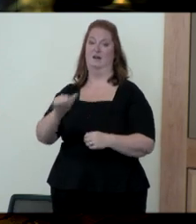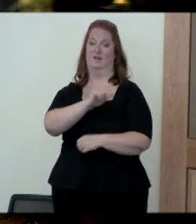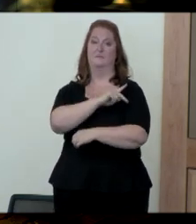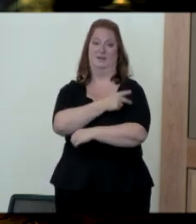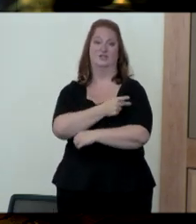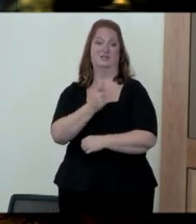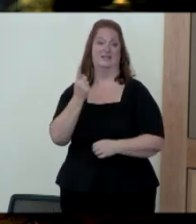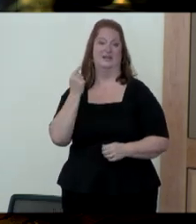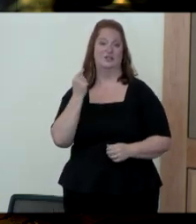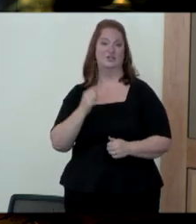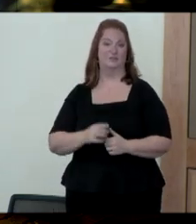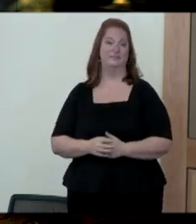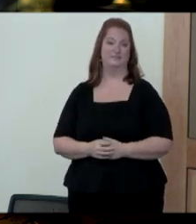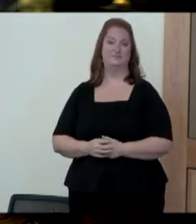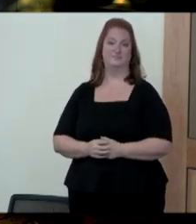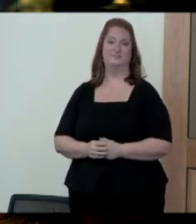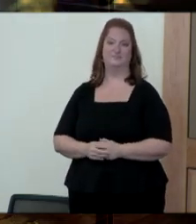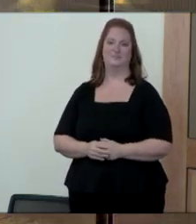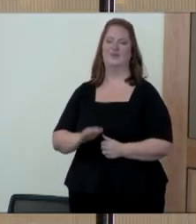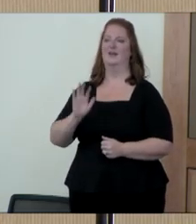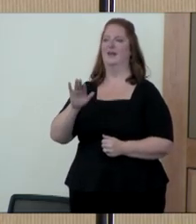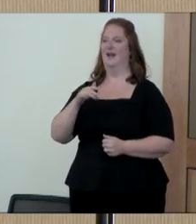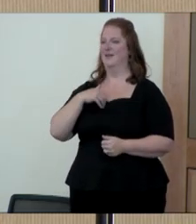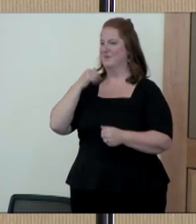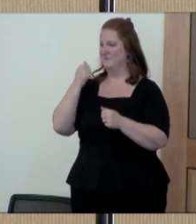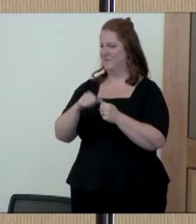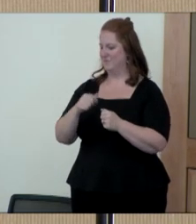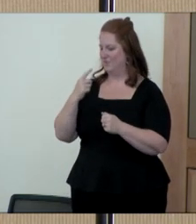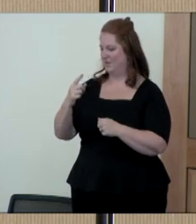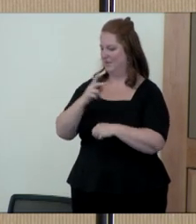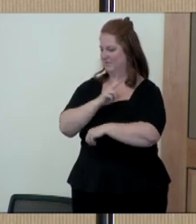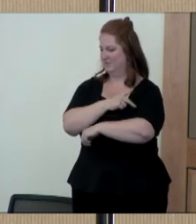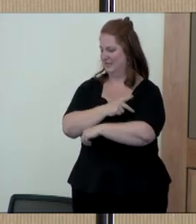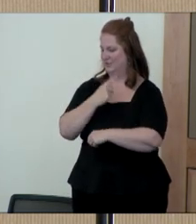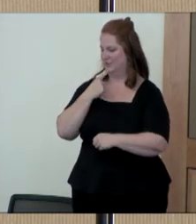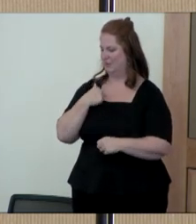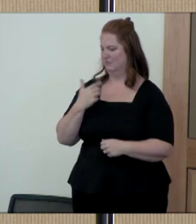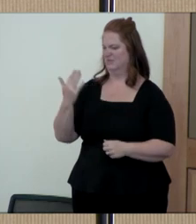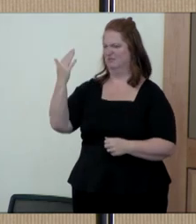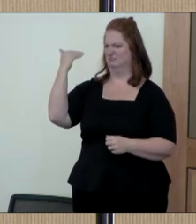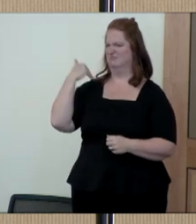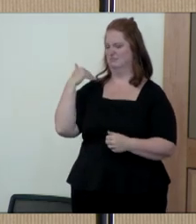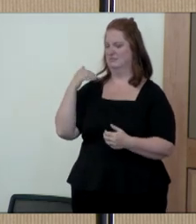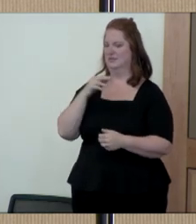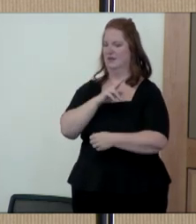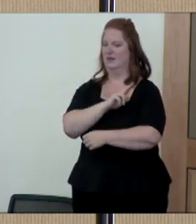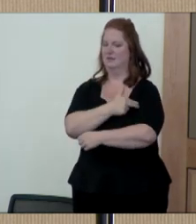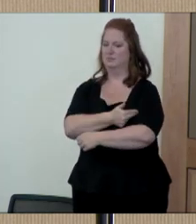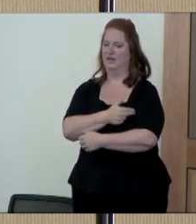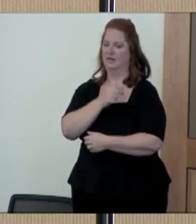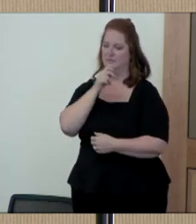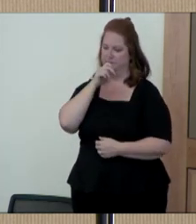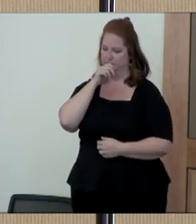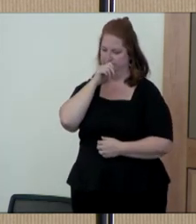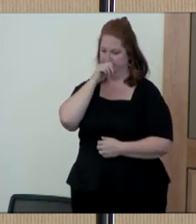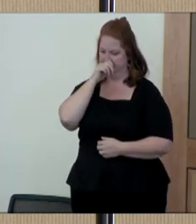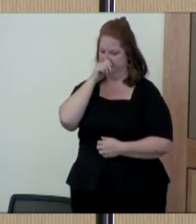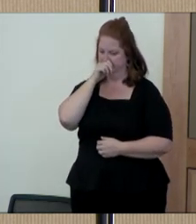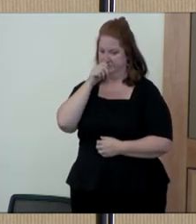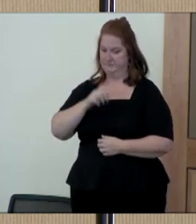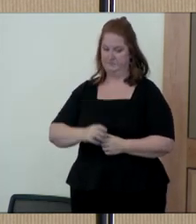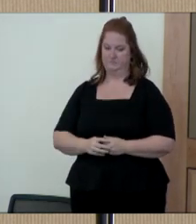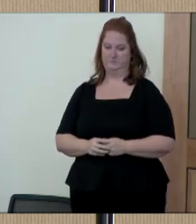year. I'll always remember something that a patient told me when I was at one of the hospitals one